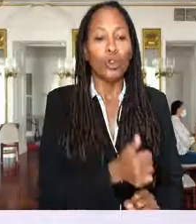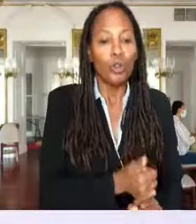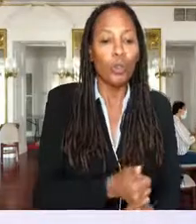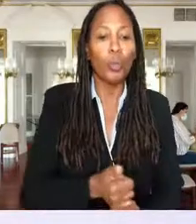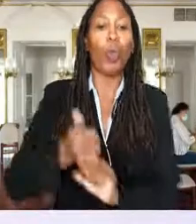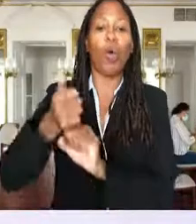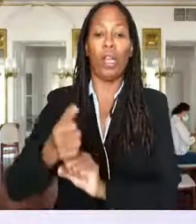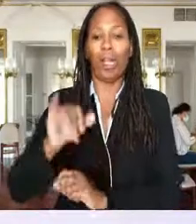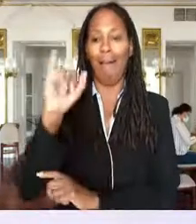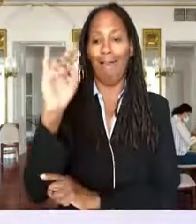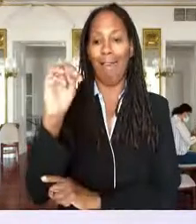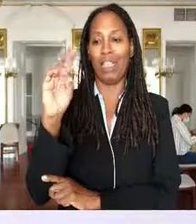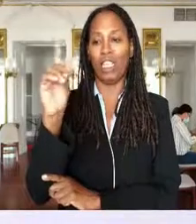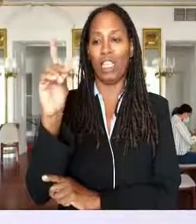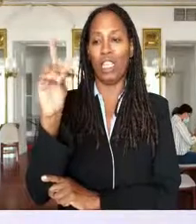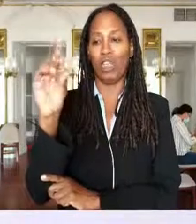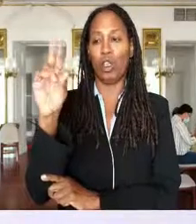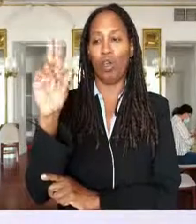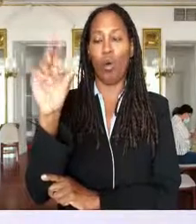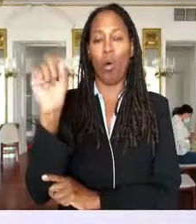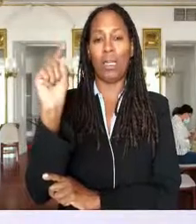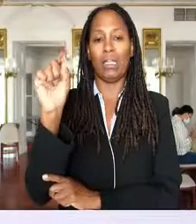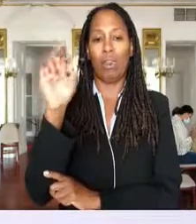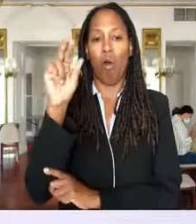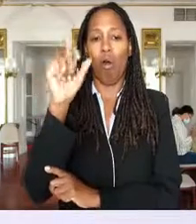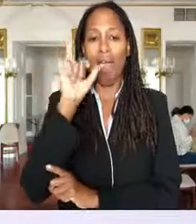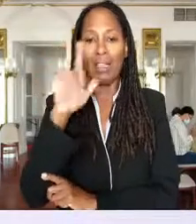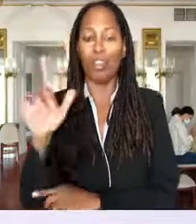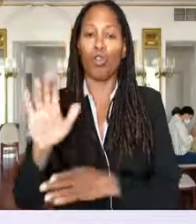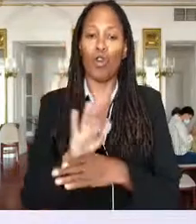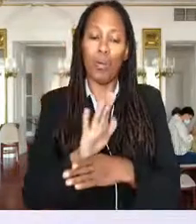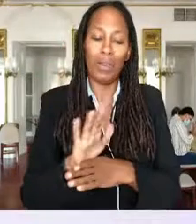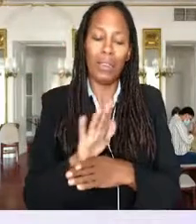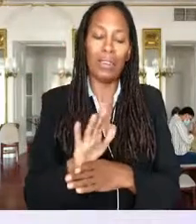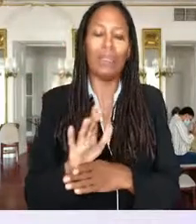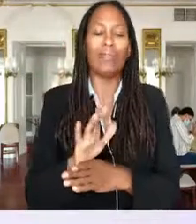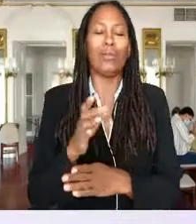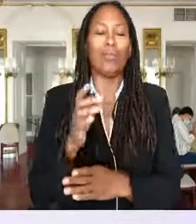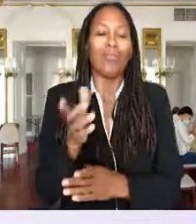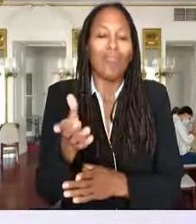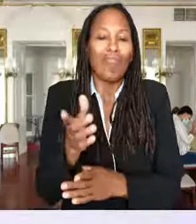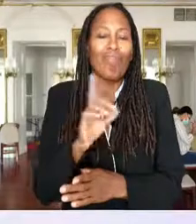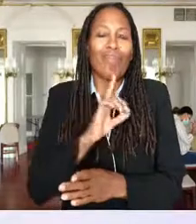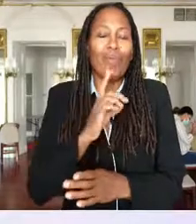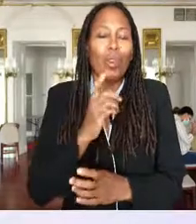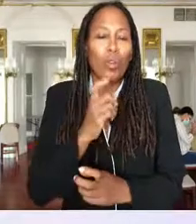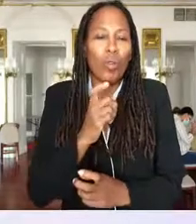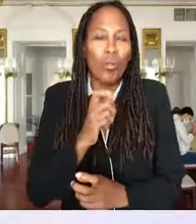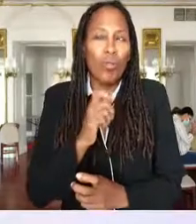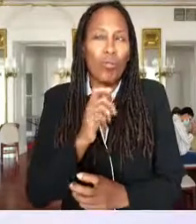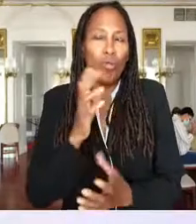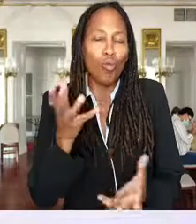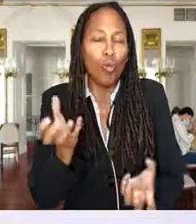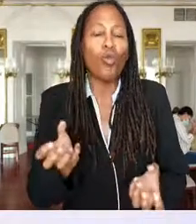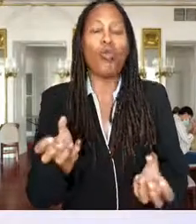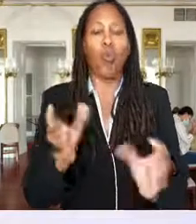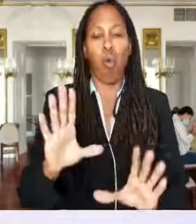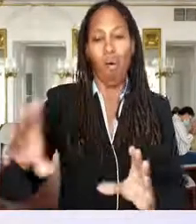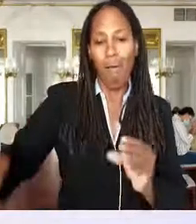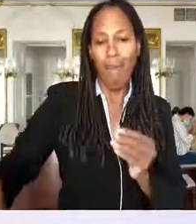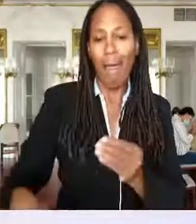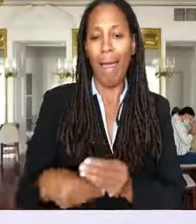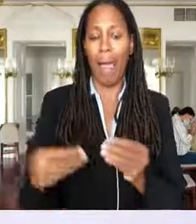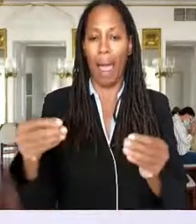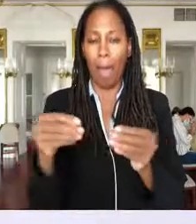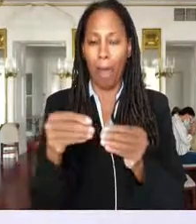pro-industrial business and oil business, and they're hesitant to put in more money because they don't know what are the other ramifications that will happen